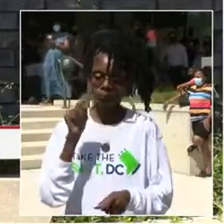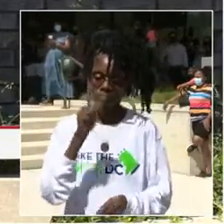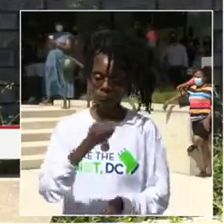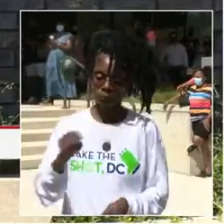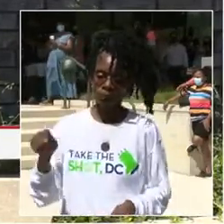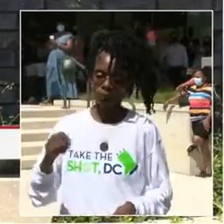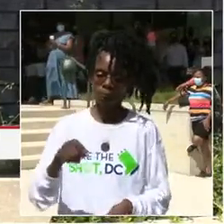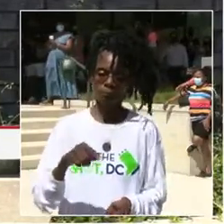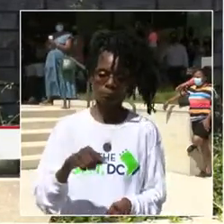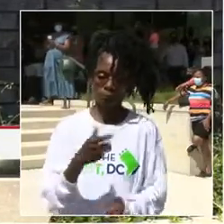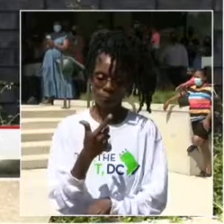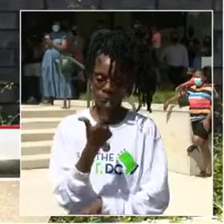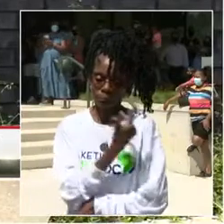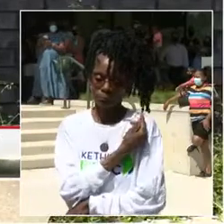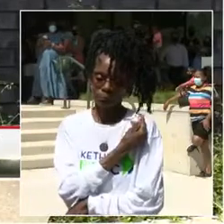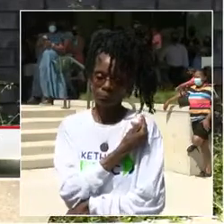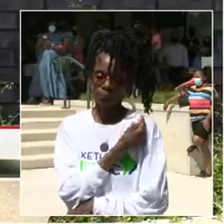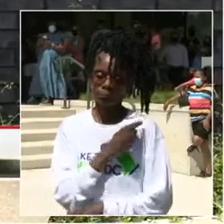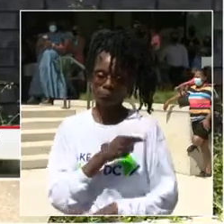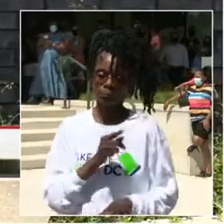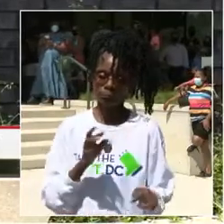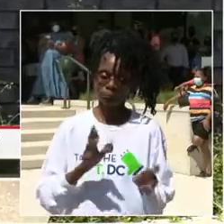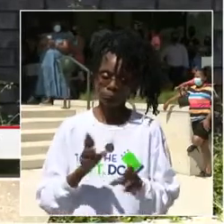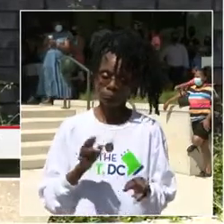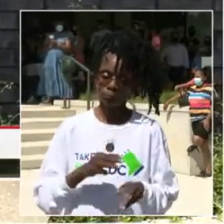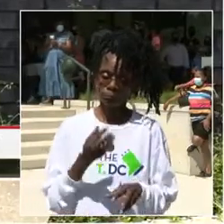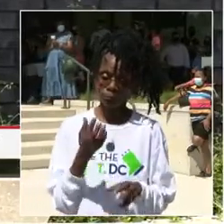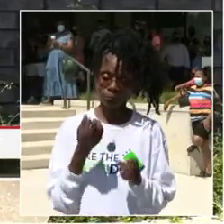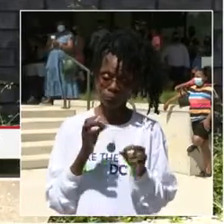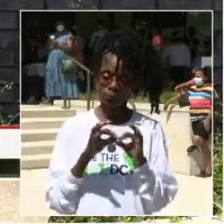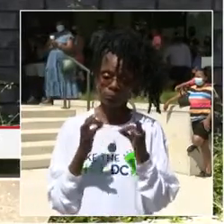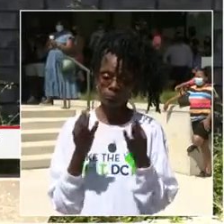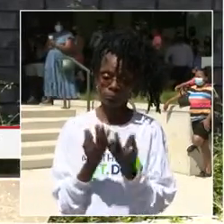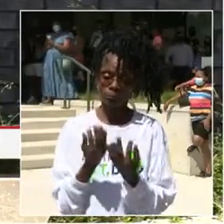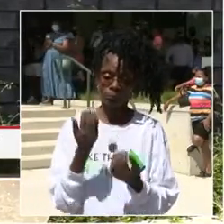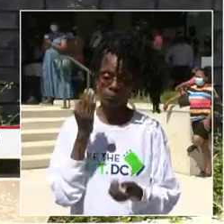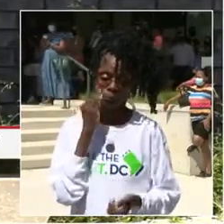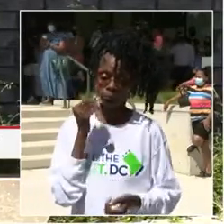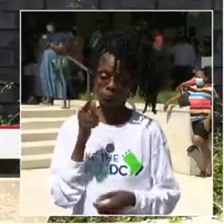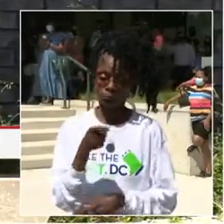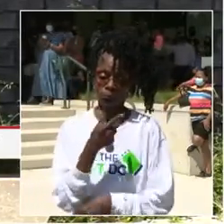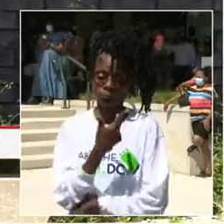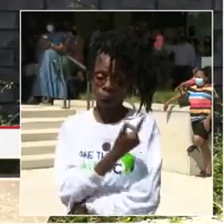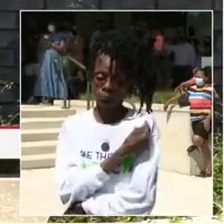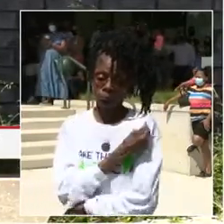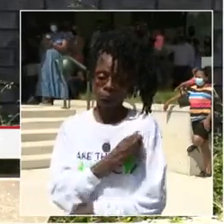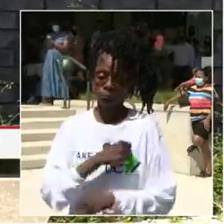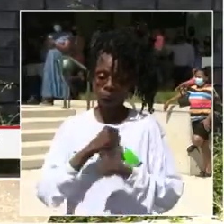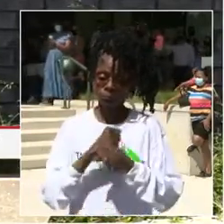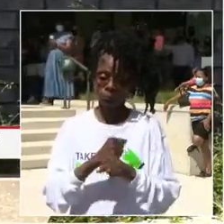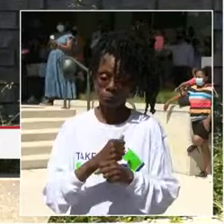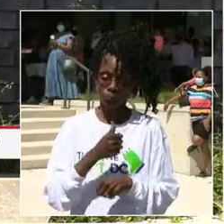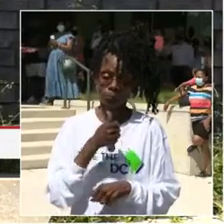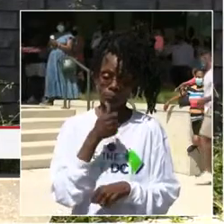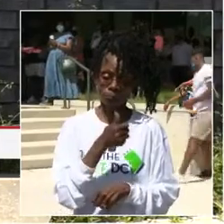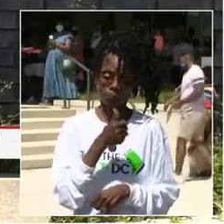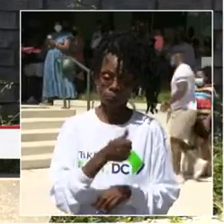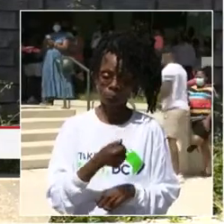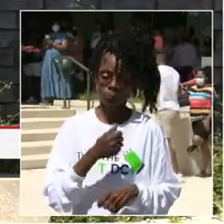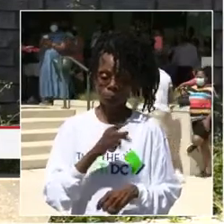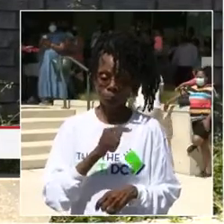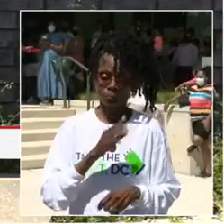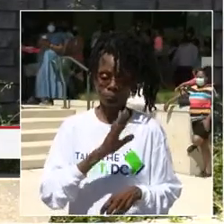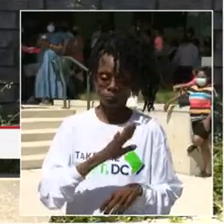want families to know that when you're vaccinated, you protect your children who can't get vaccinated, who are below 12 years